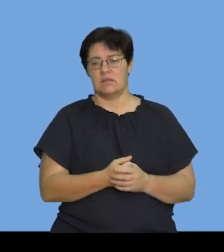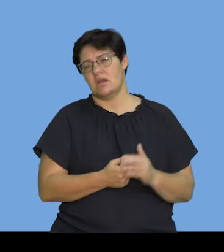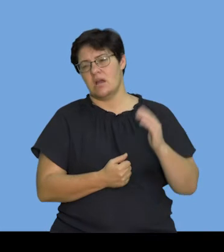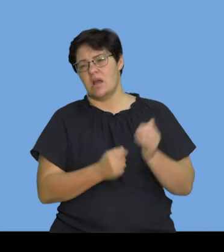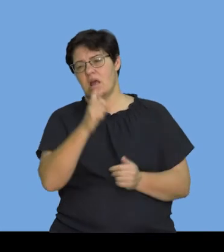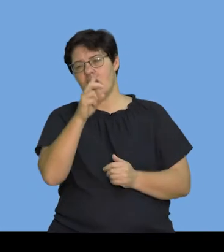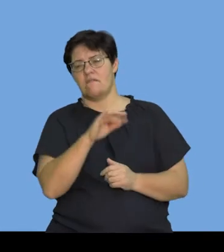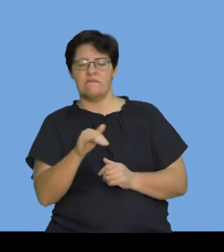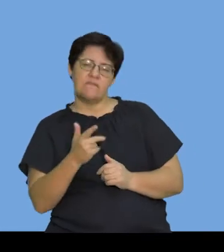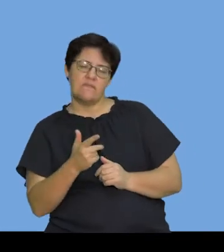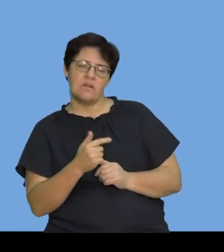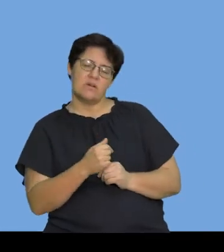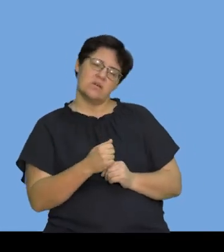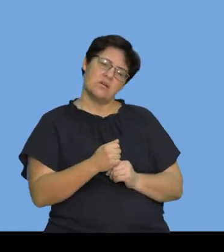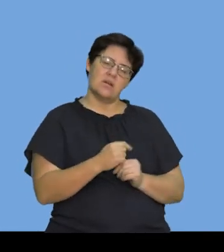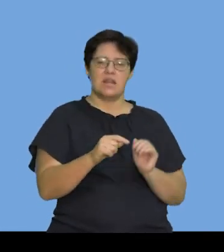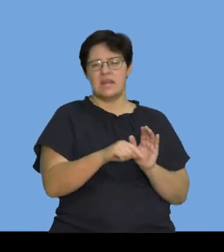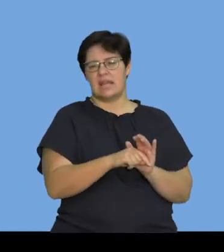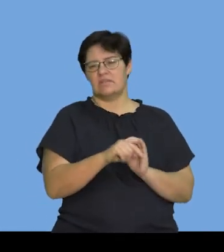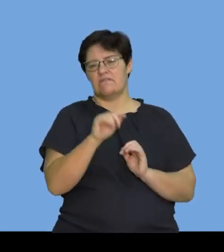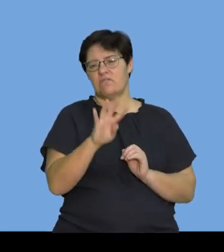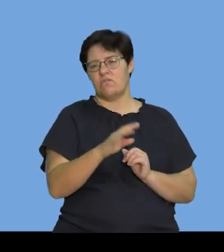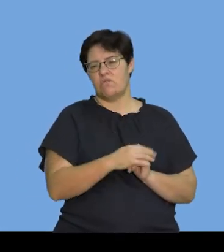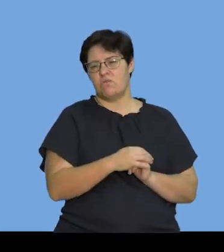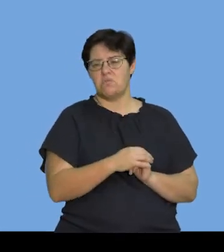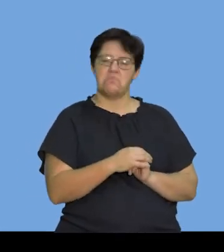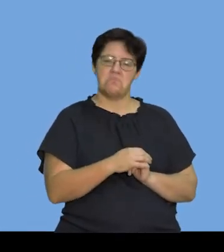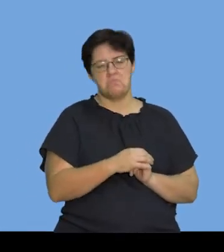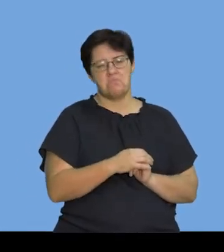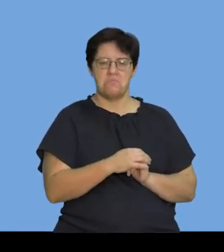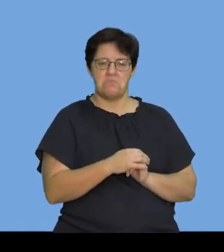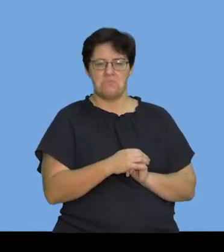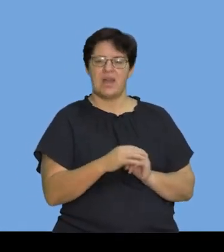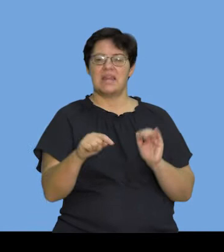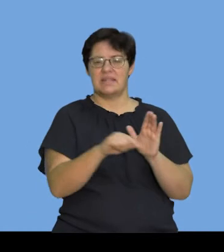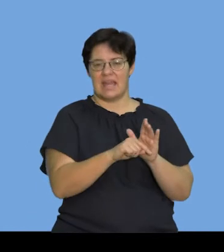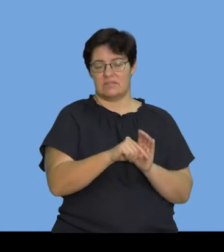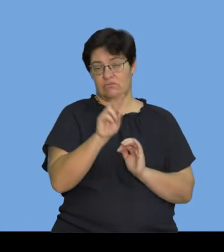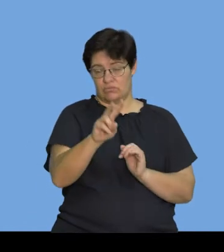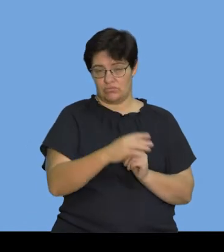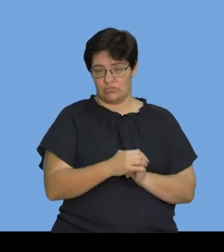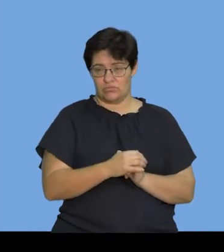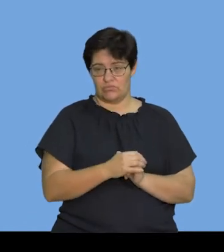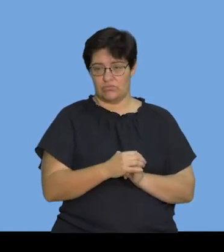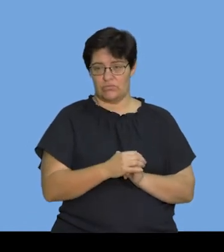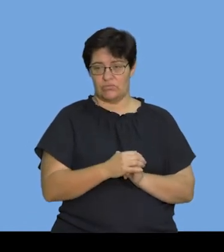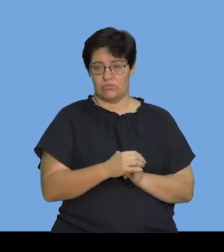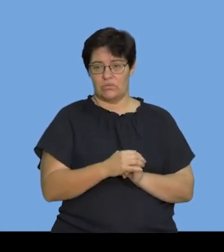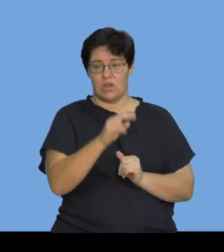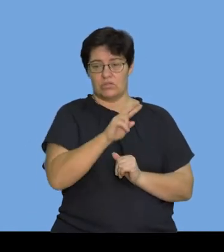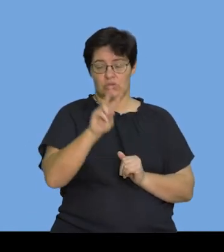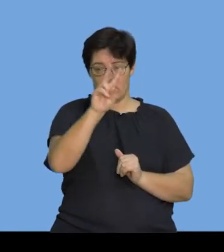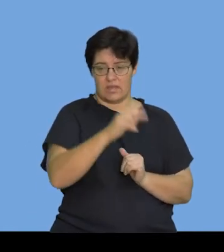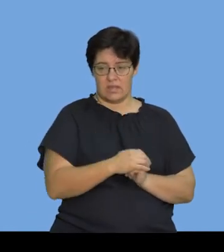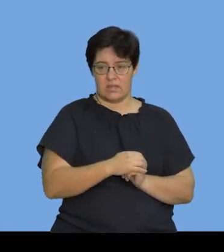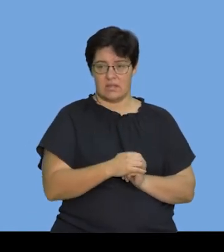by negative 4 will then give me a negative 2, and then squared.